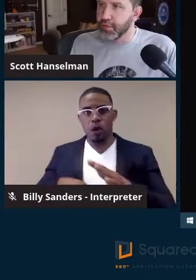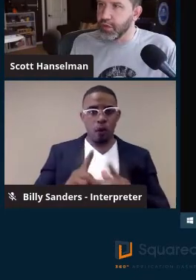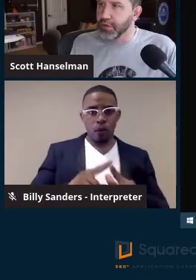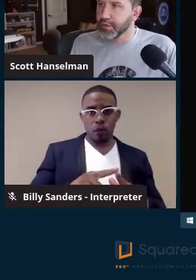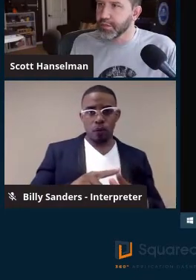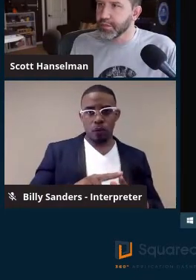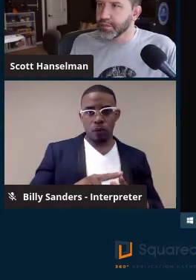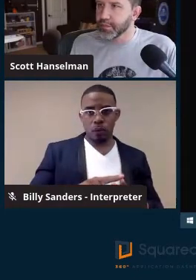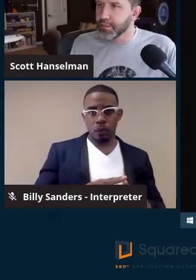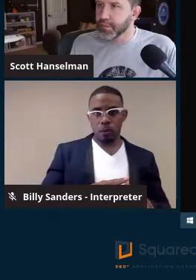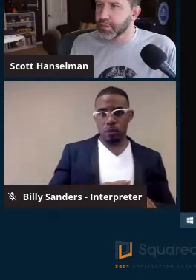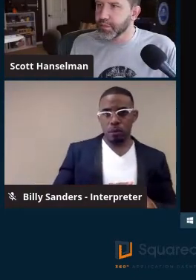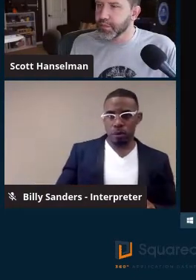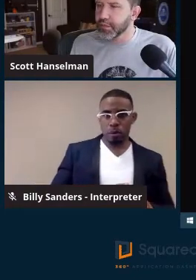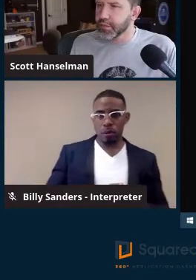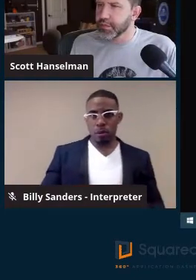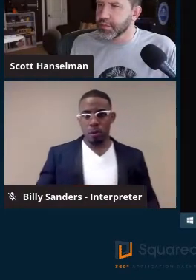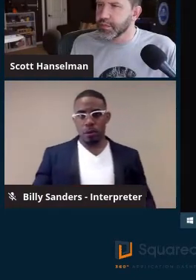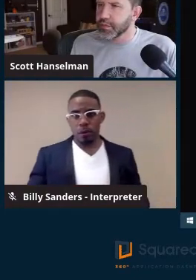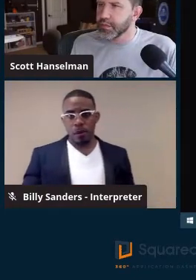that folder.